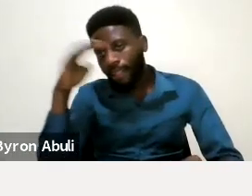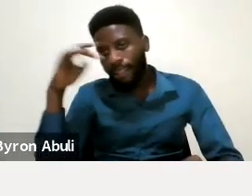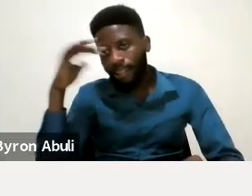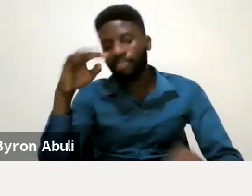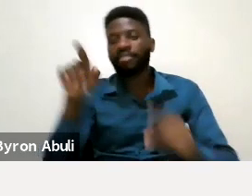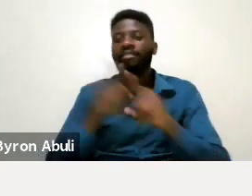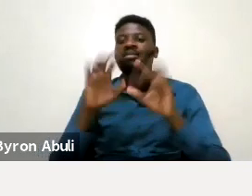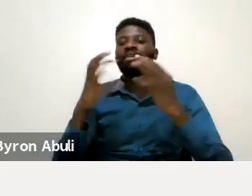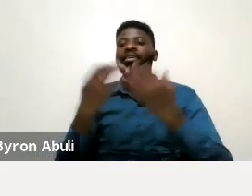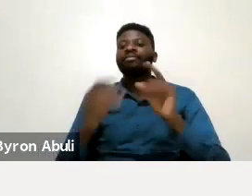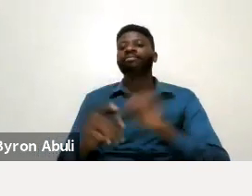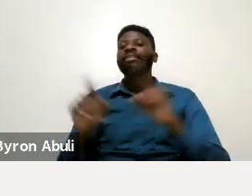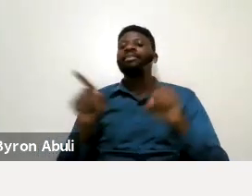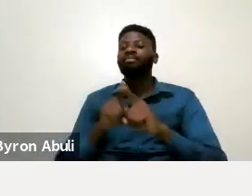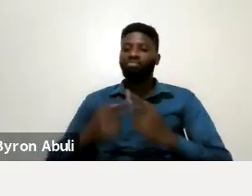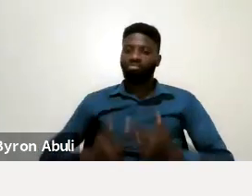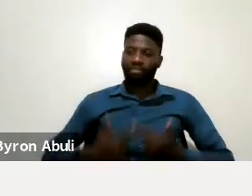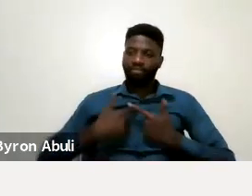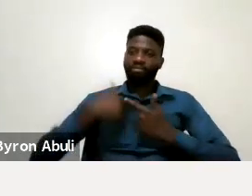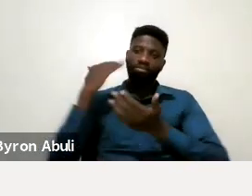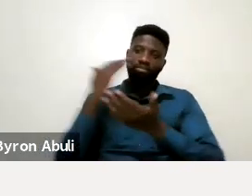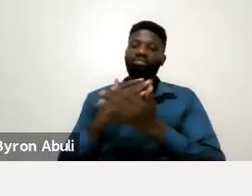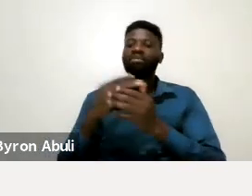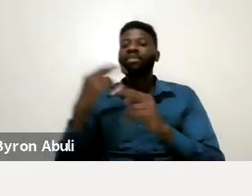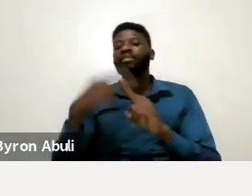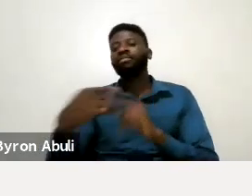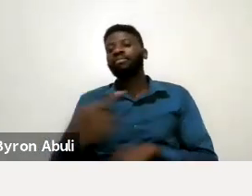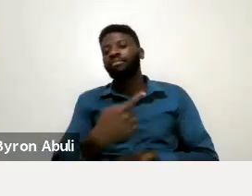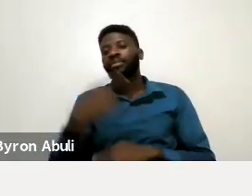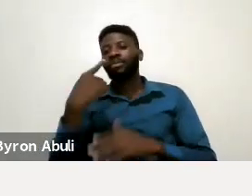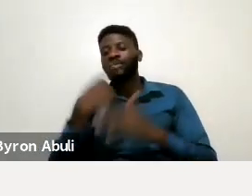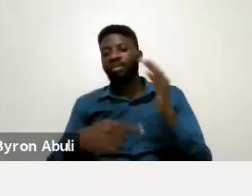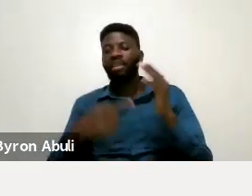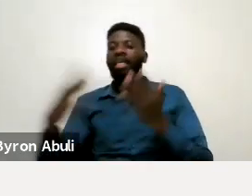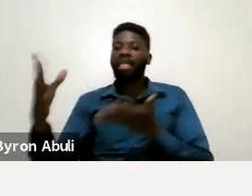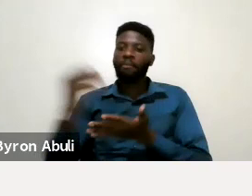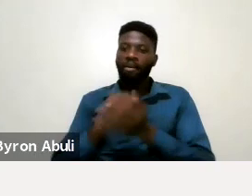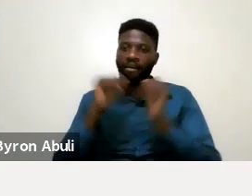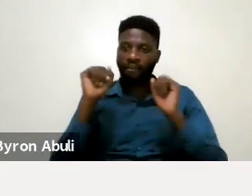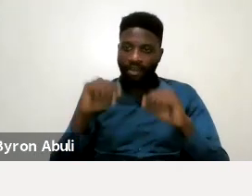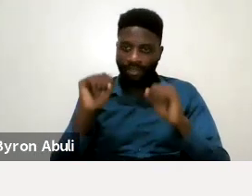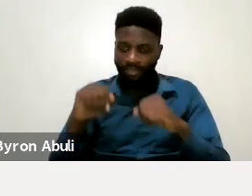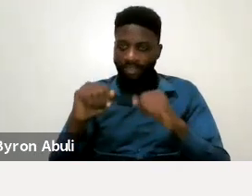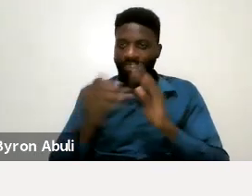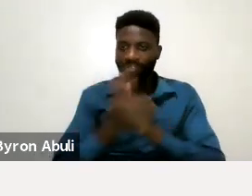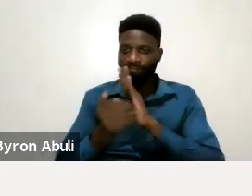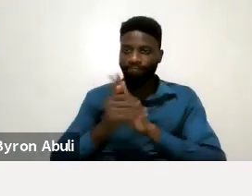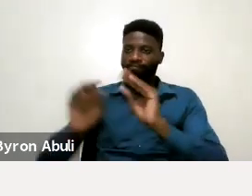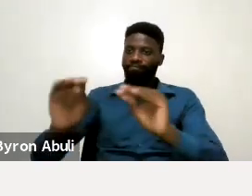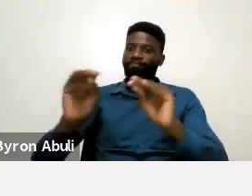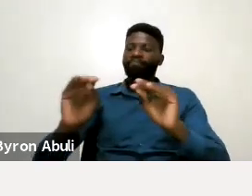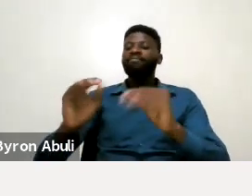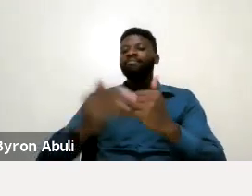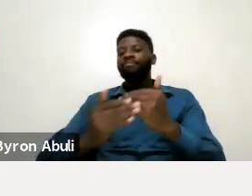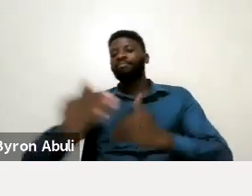This is real life. That's why we call it employability. We are giving you the skills to go and be able to live your life in